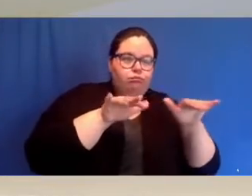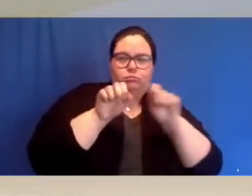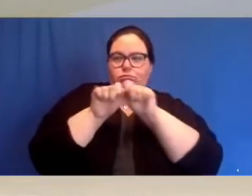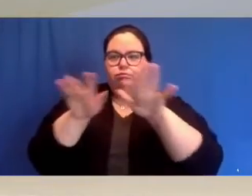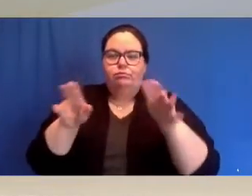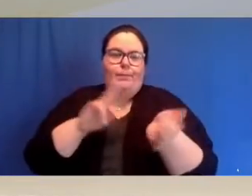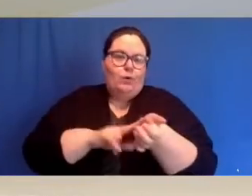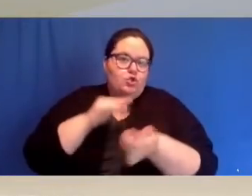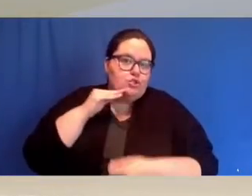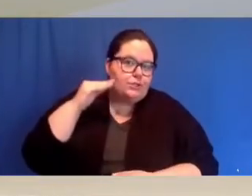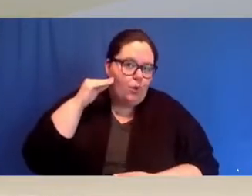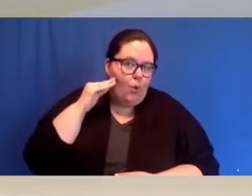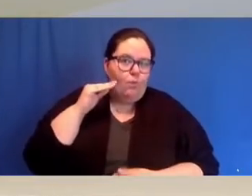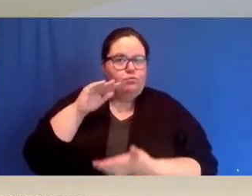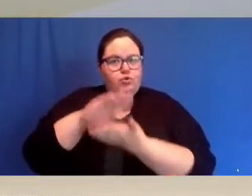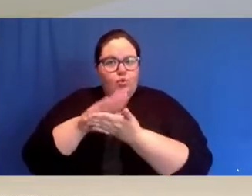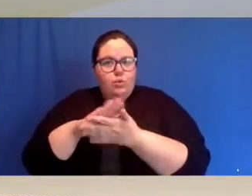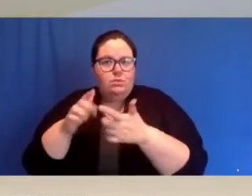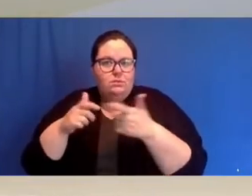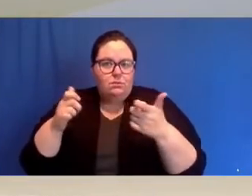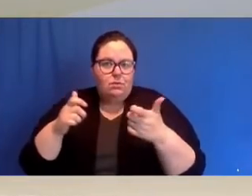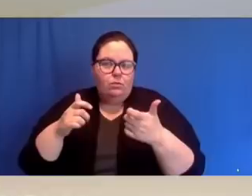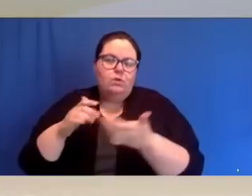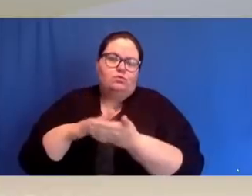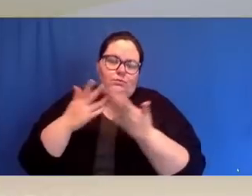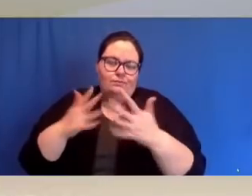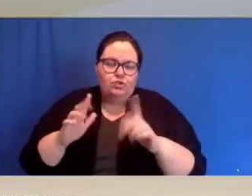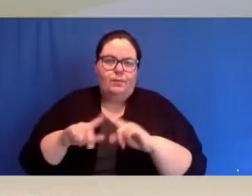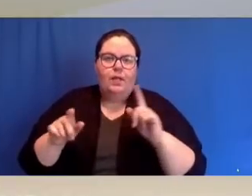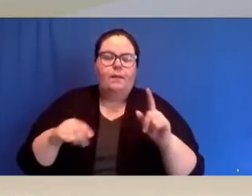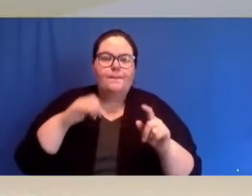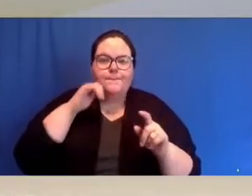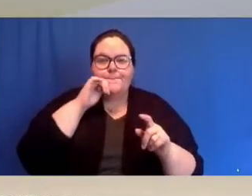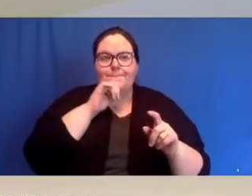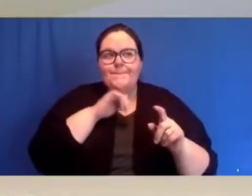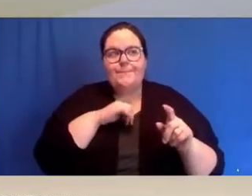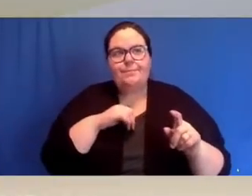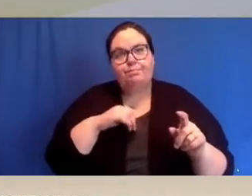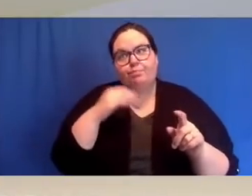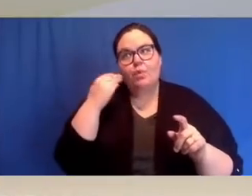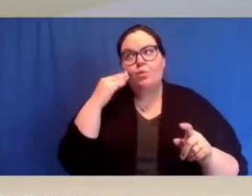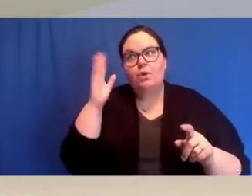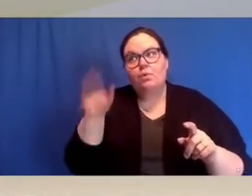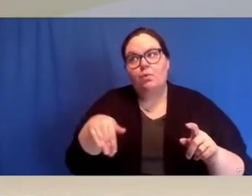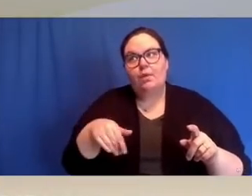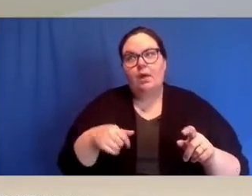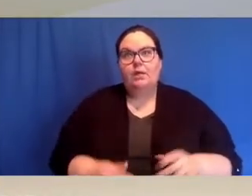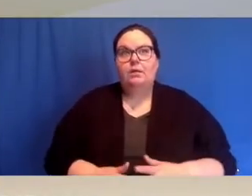facilities, and we know that